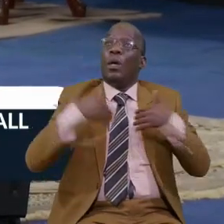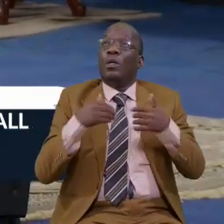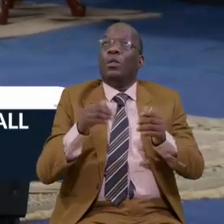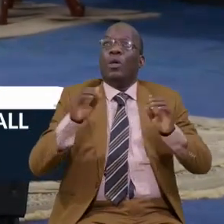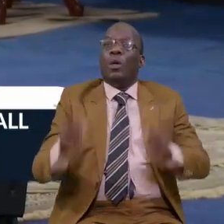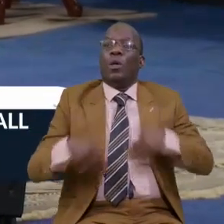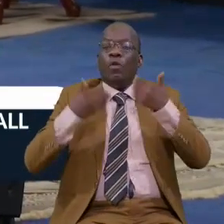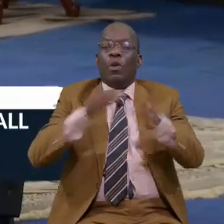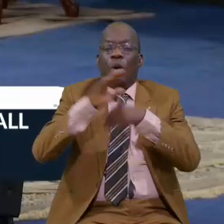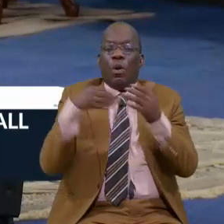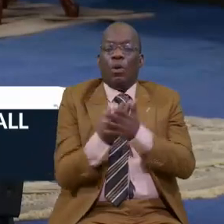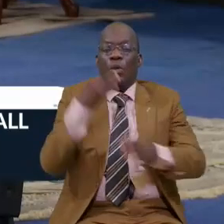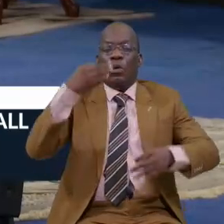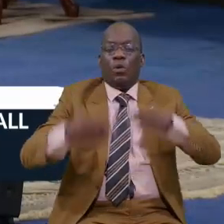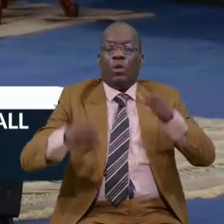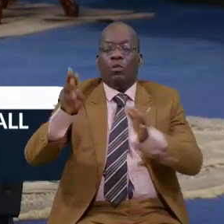Look at